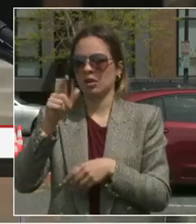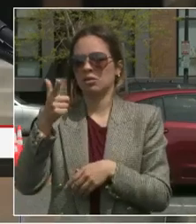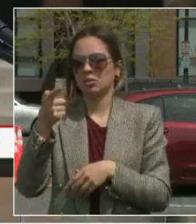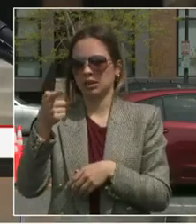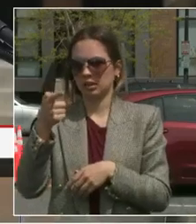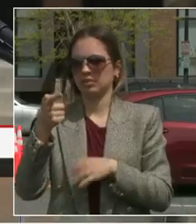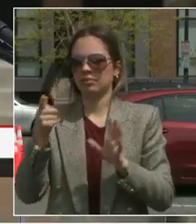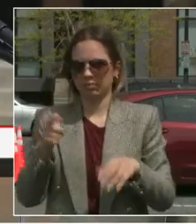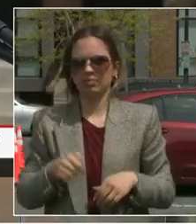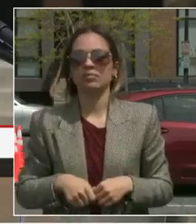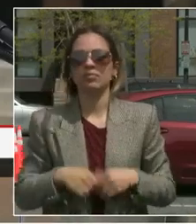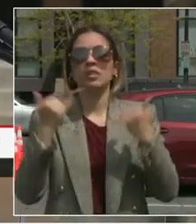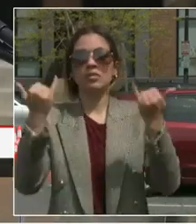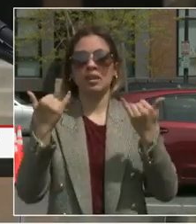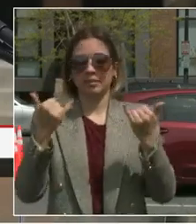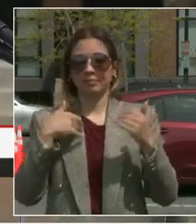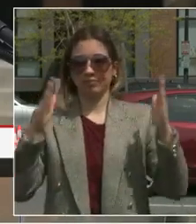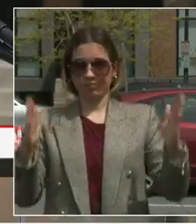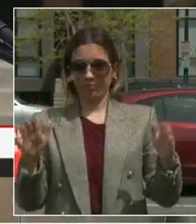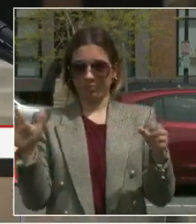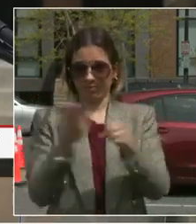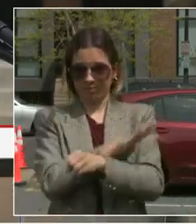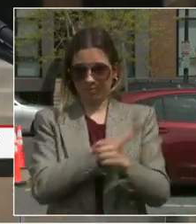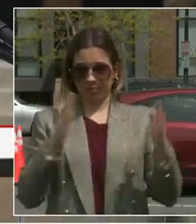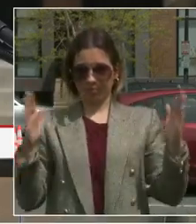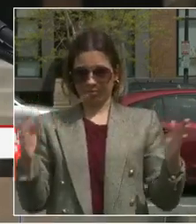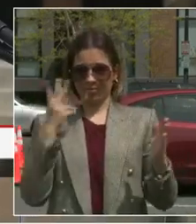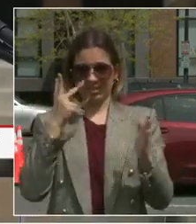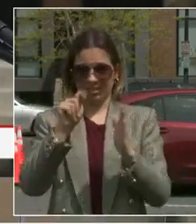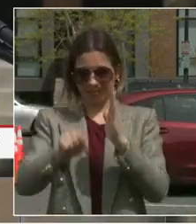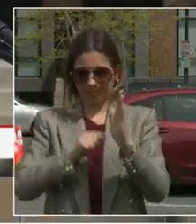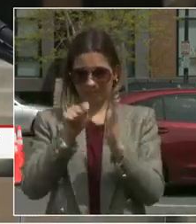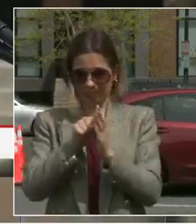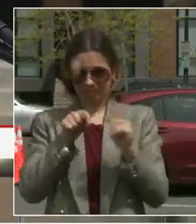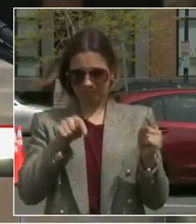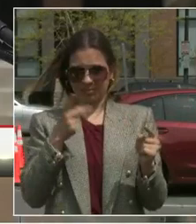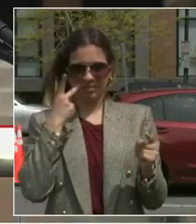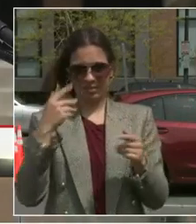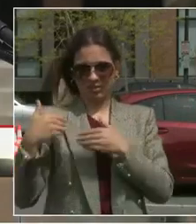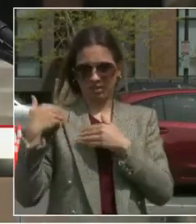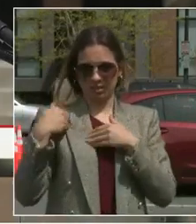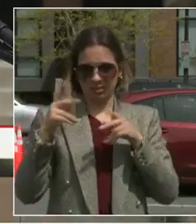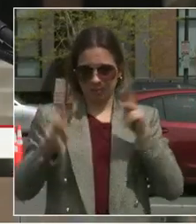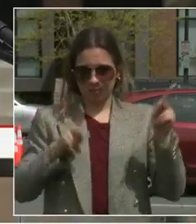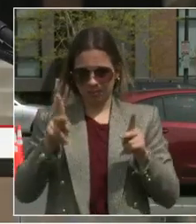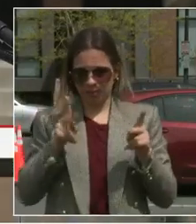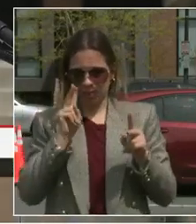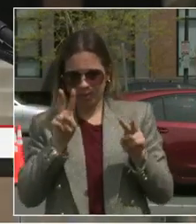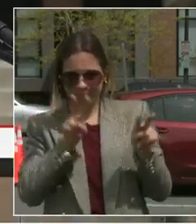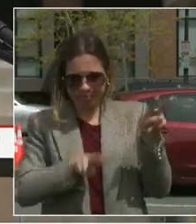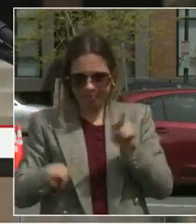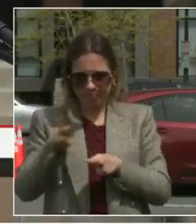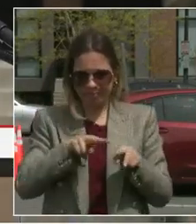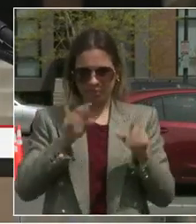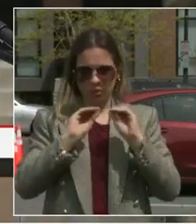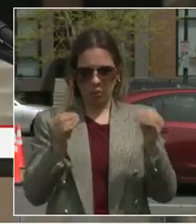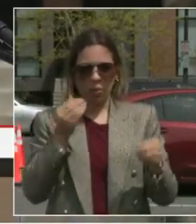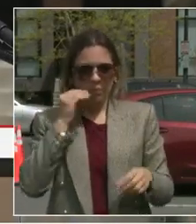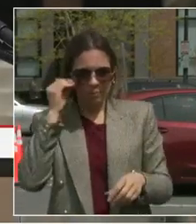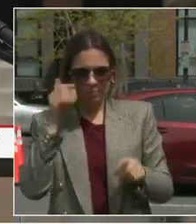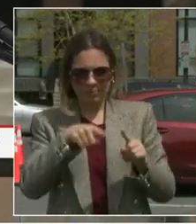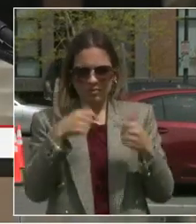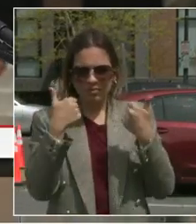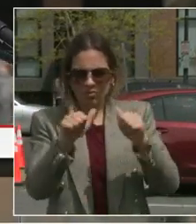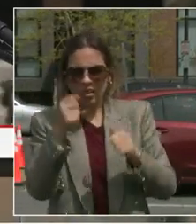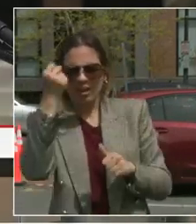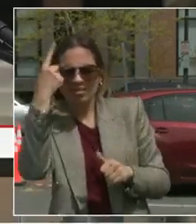full week period, which we think gives us a much more robust understanding of youth homelessness. It helps us understand the characteristics